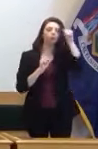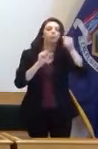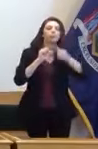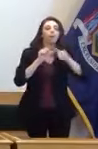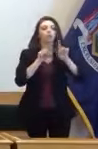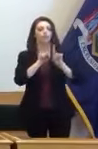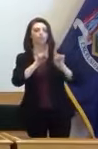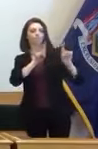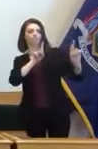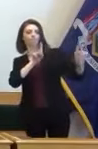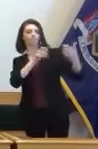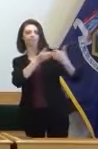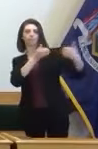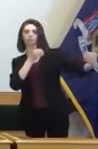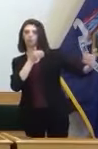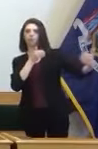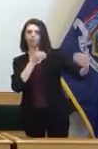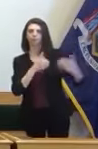are out in public.